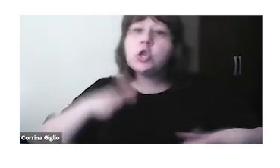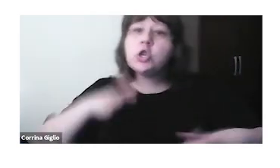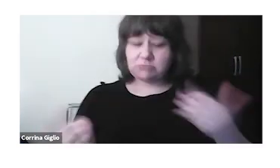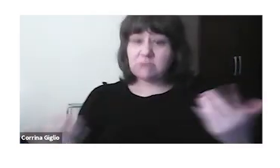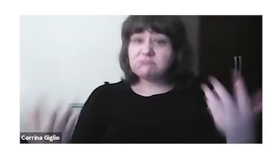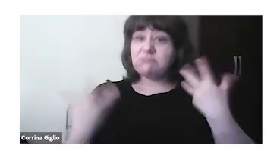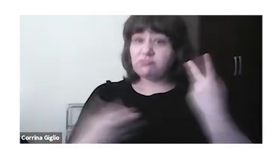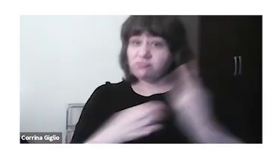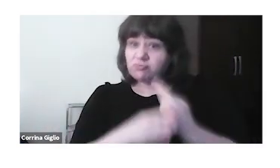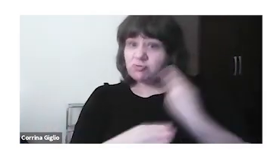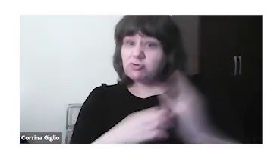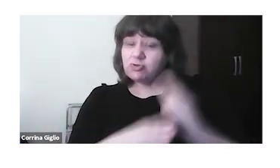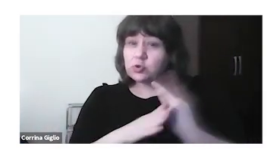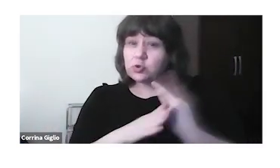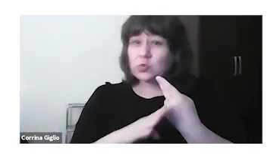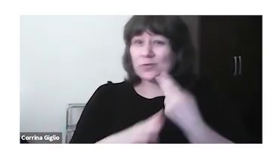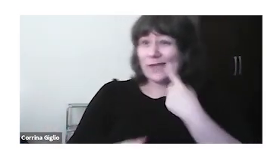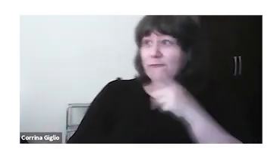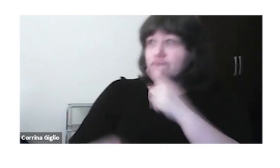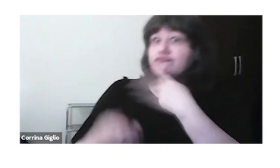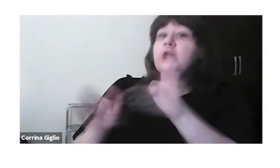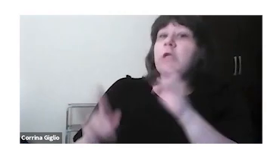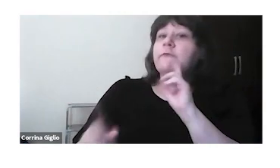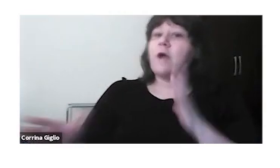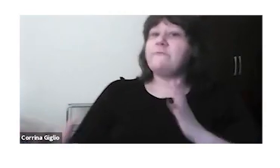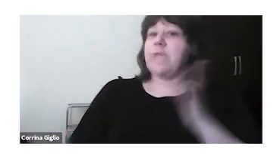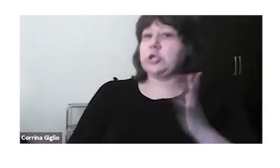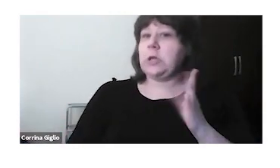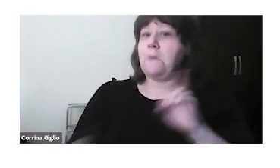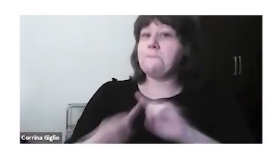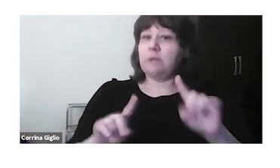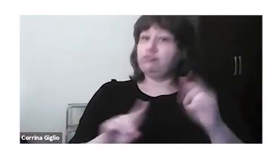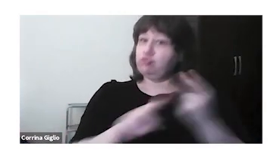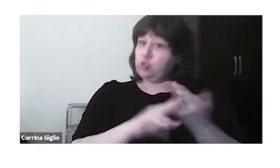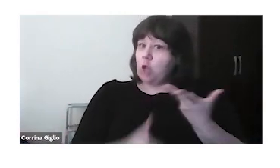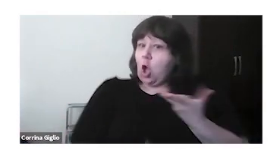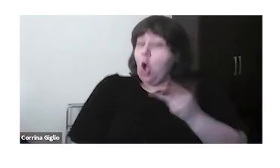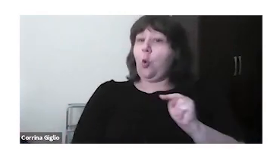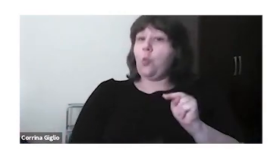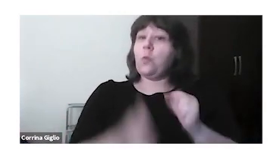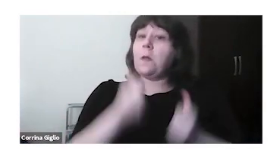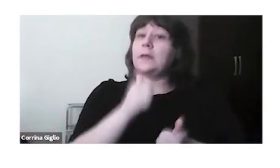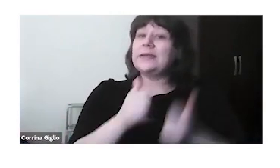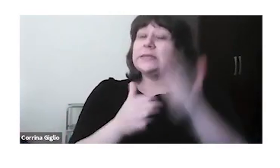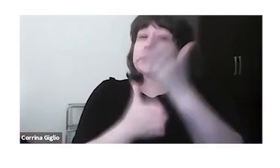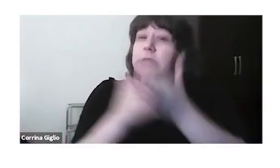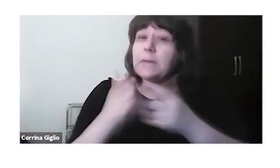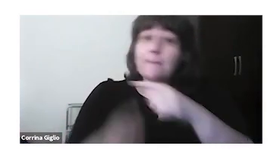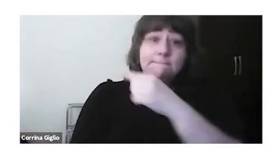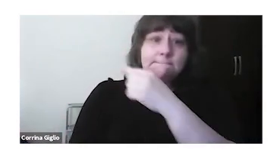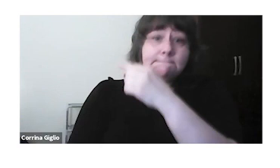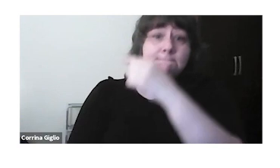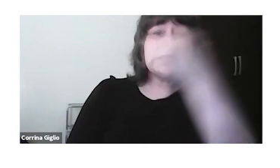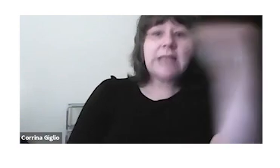made them their own. And so a lot of Black sartorial genus is sort of